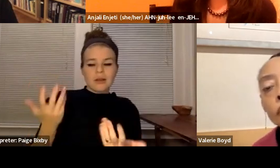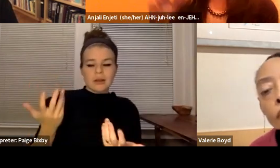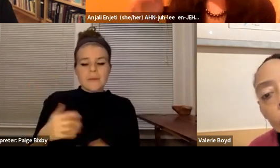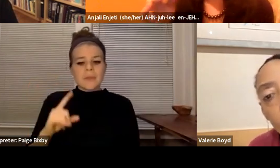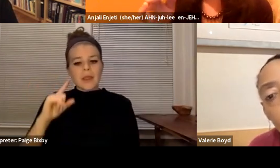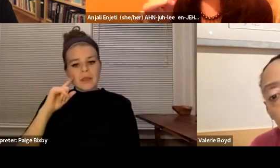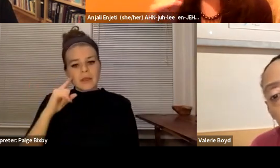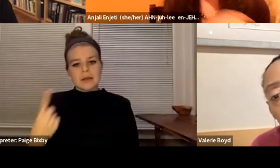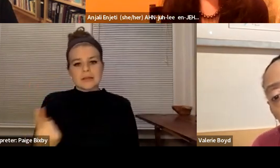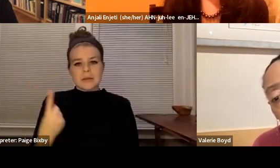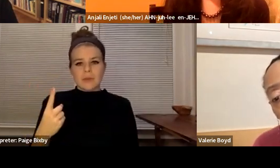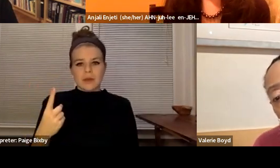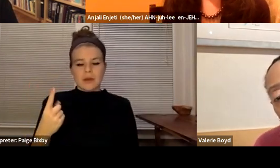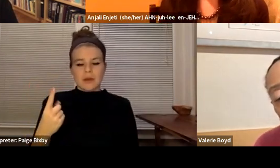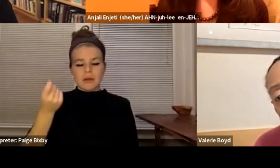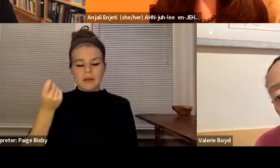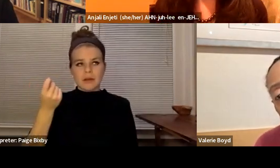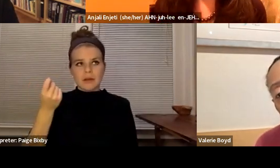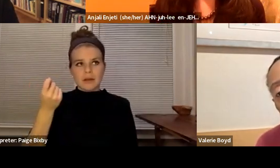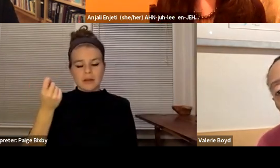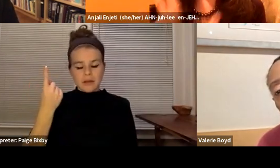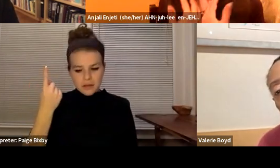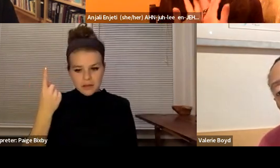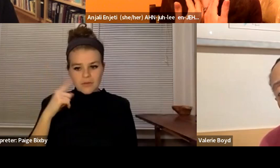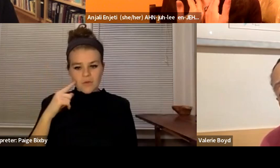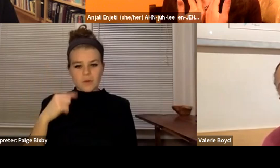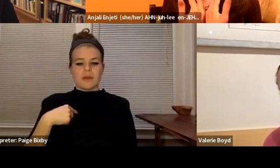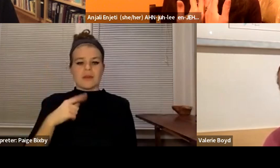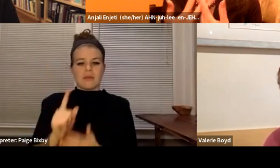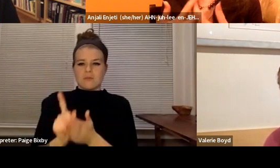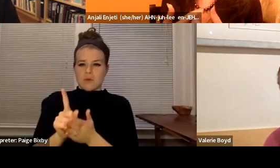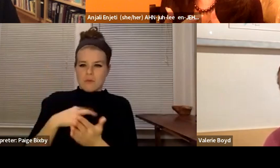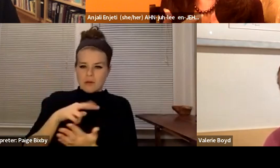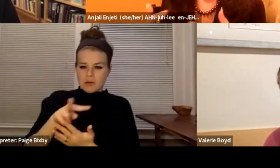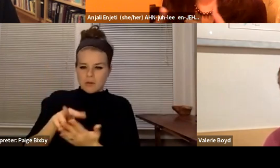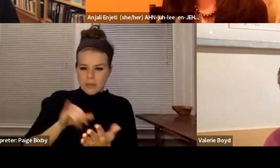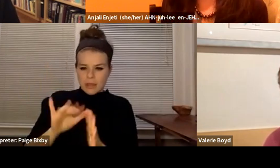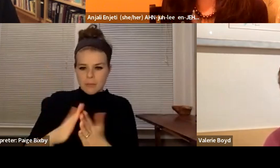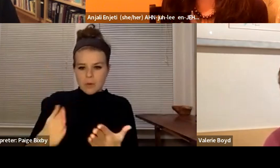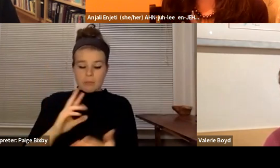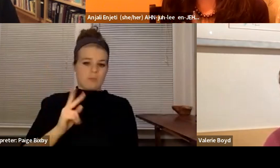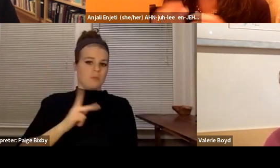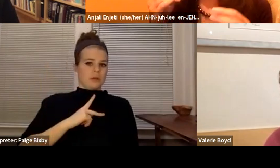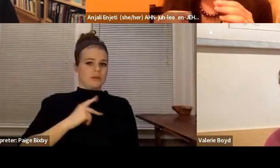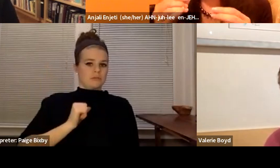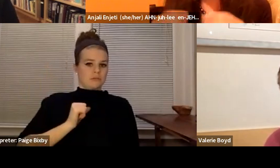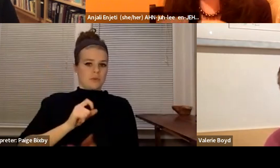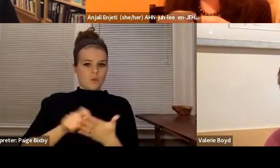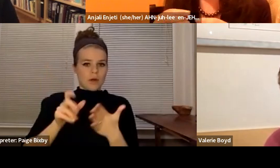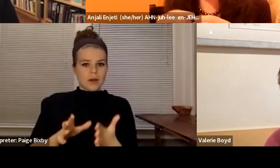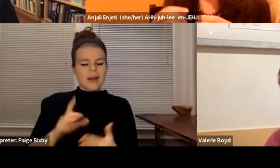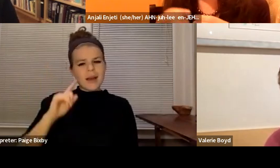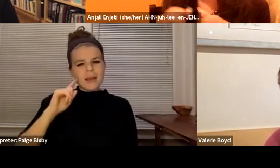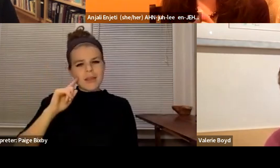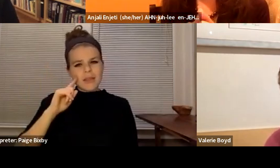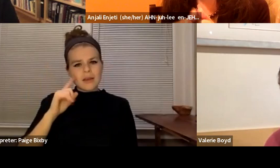think something clicked for me when I read that book personally as a writer was that I think I've spent a